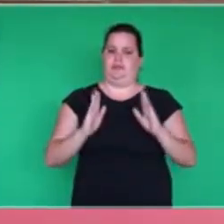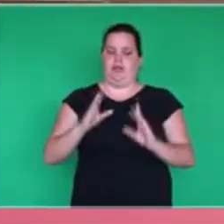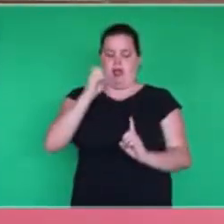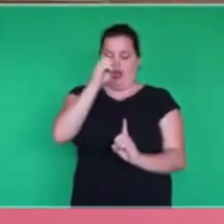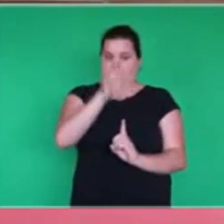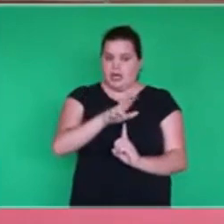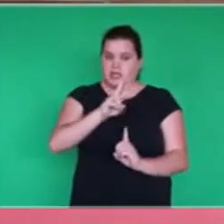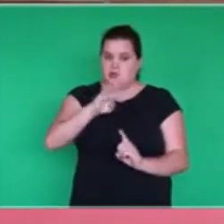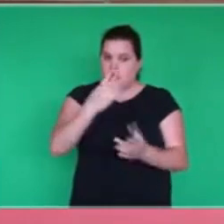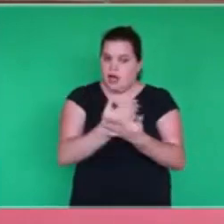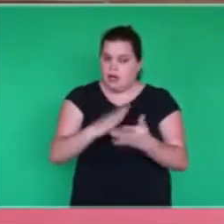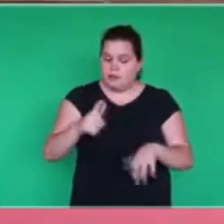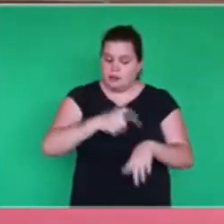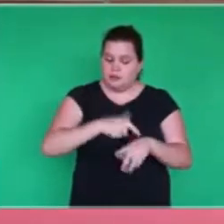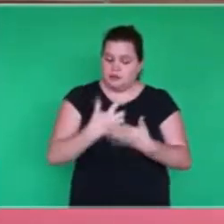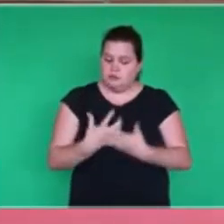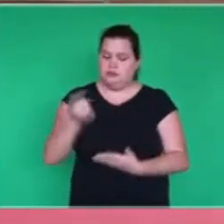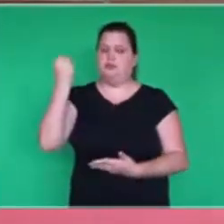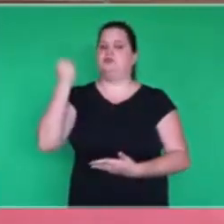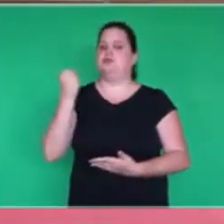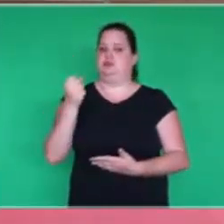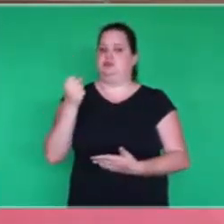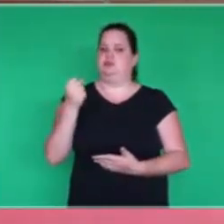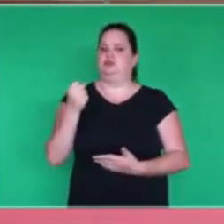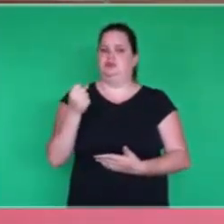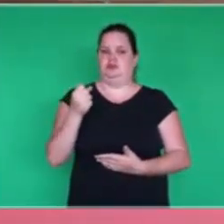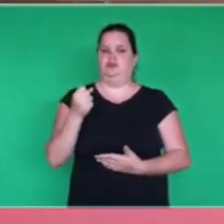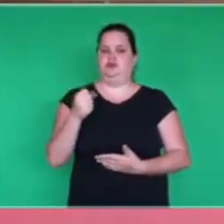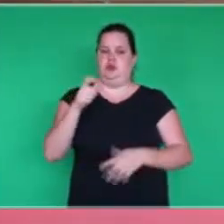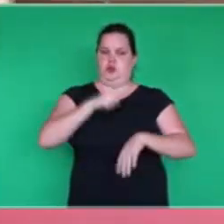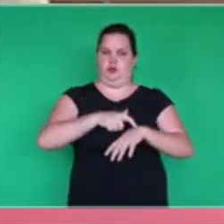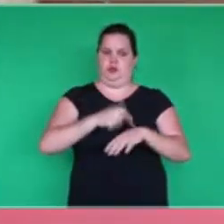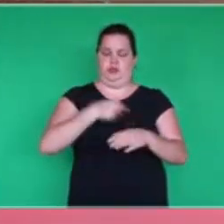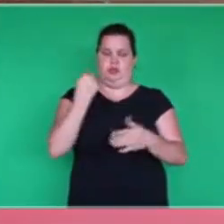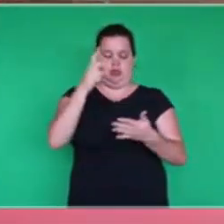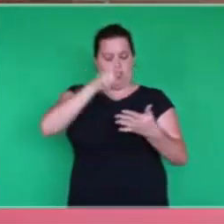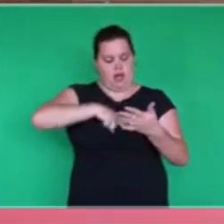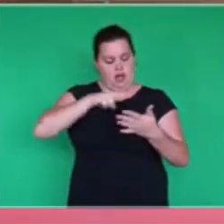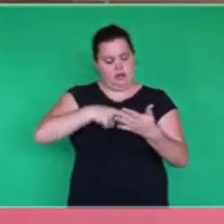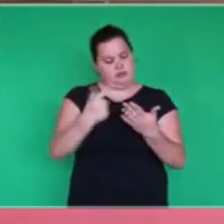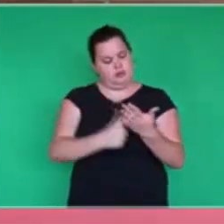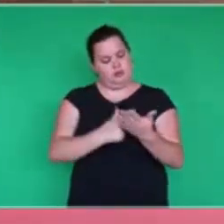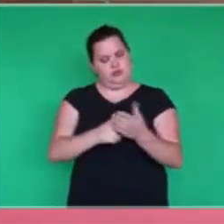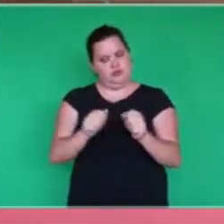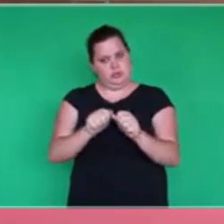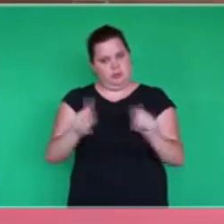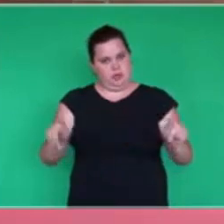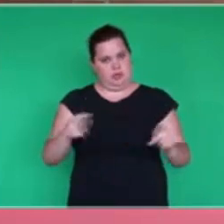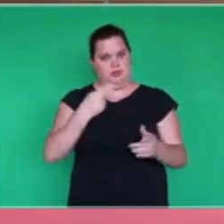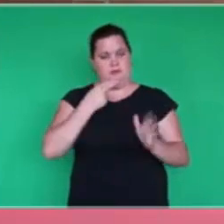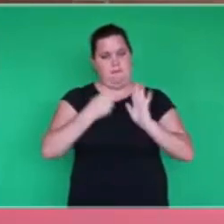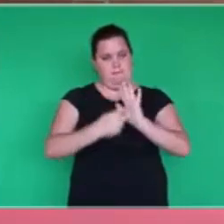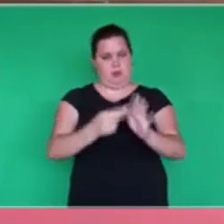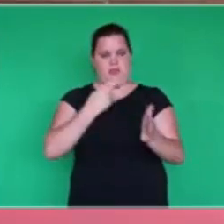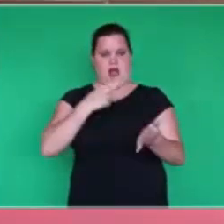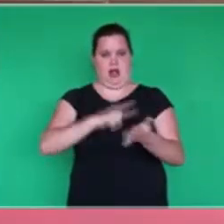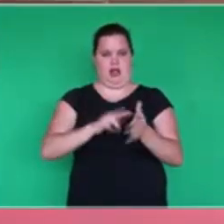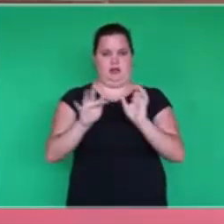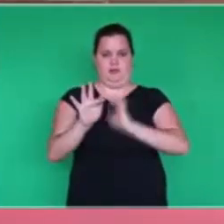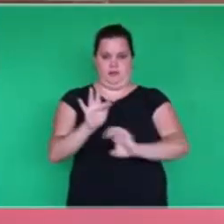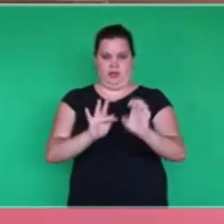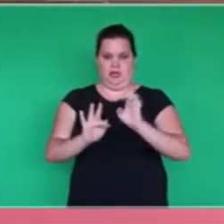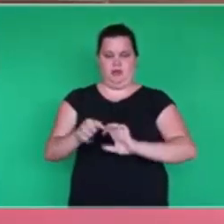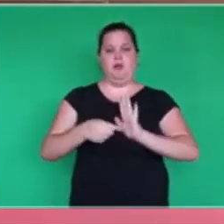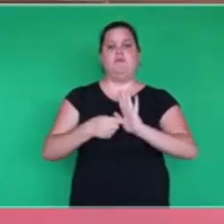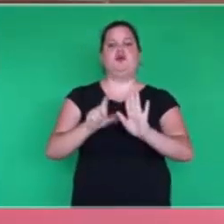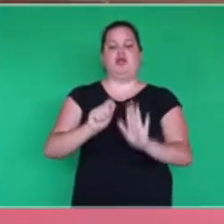Noah. The same way, brethren, God will close the door in this last moment, the door